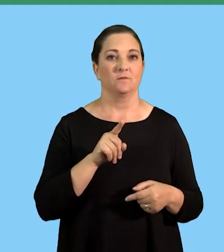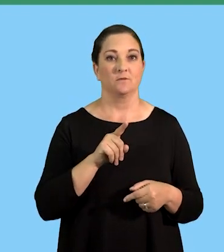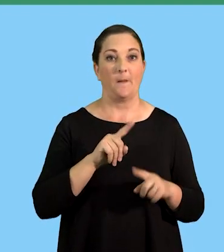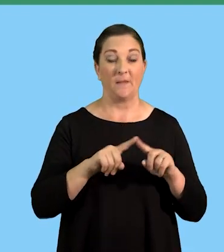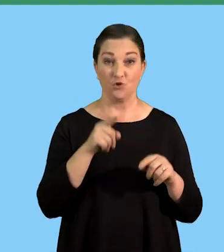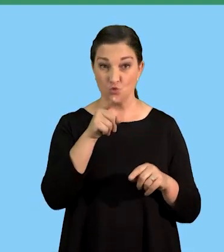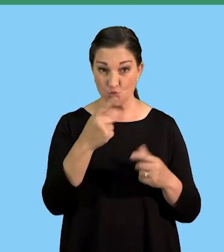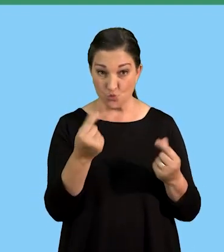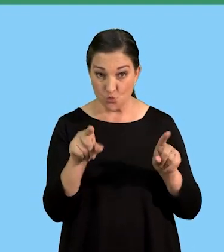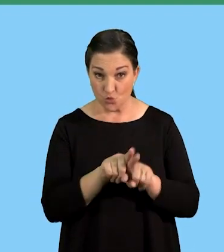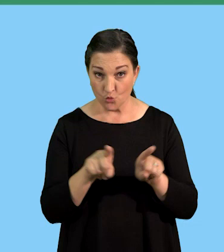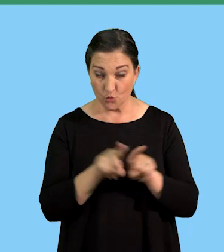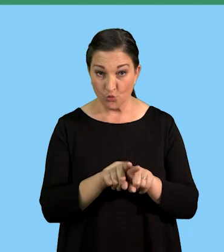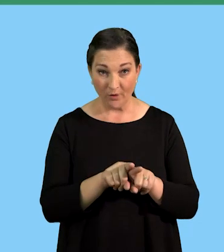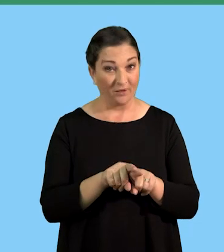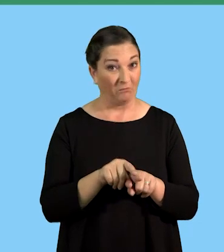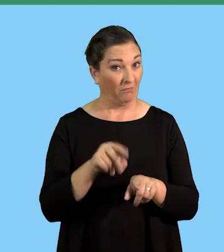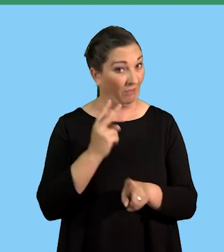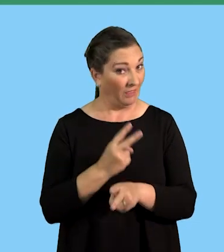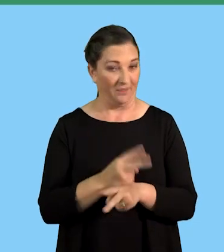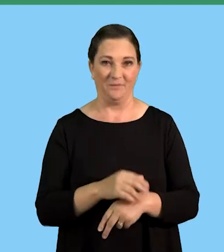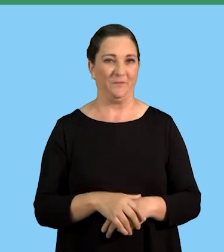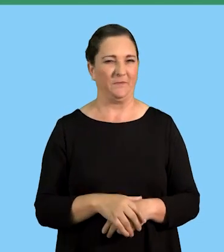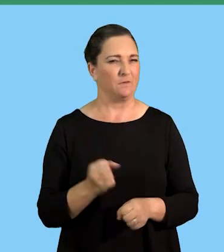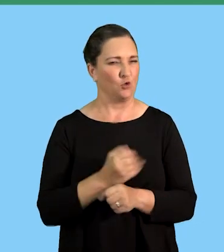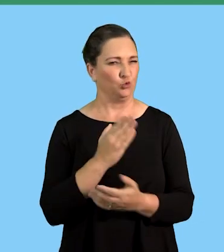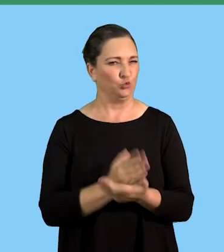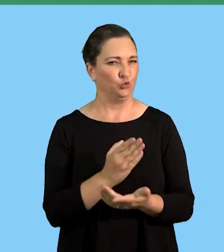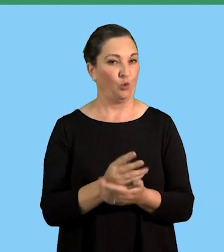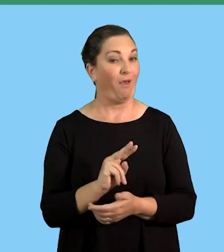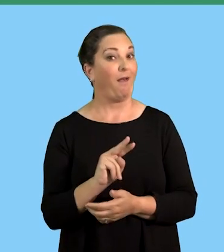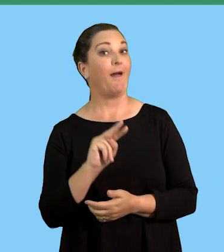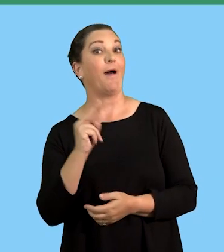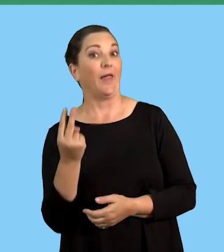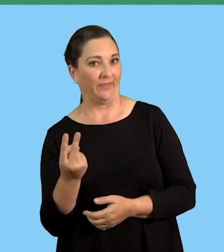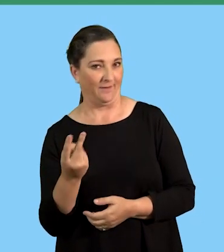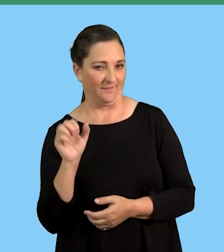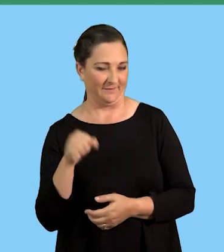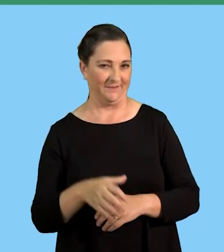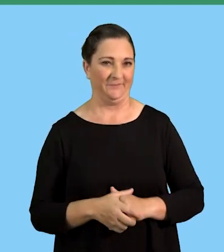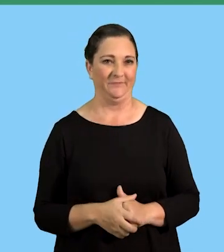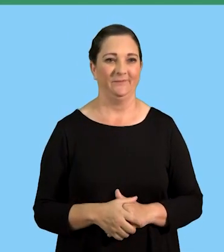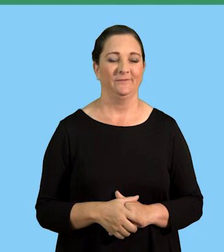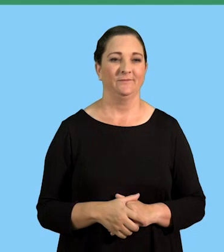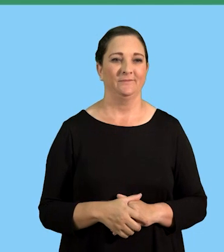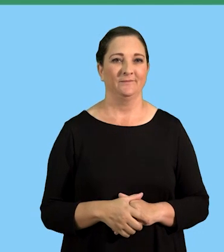will make sure that you don't do the same error during your assessments.